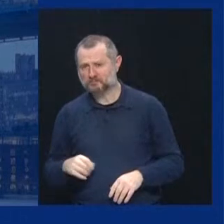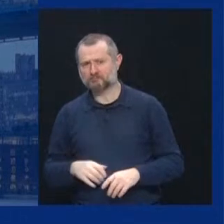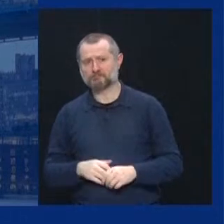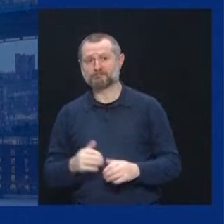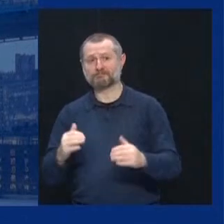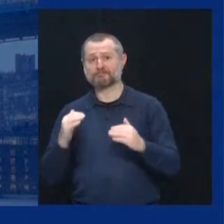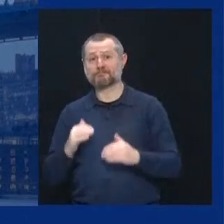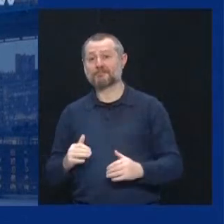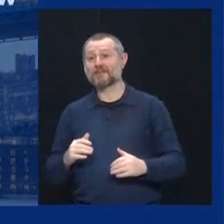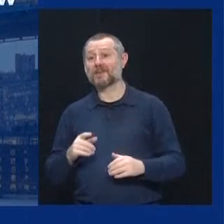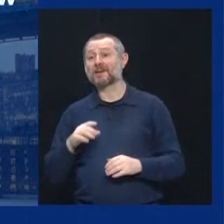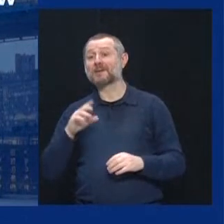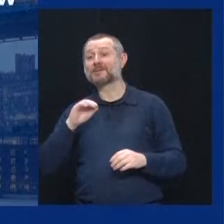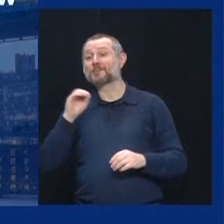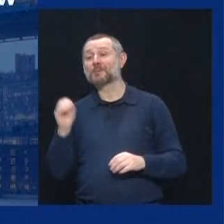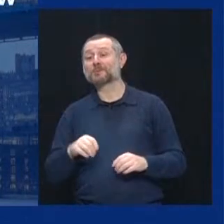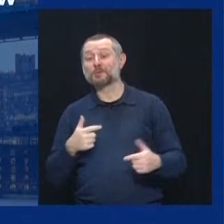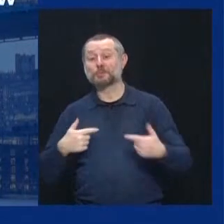70% are unsolved.